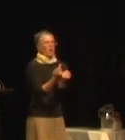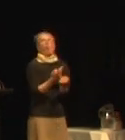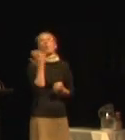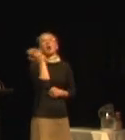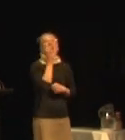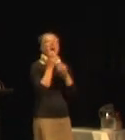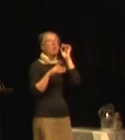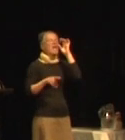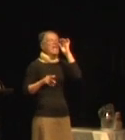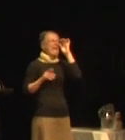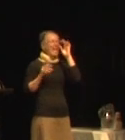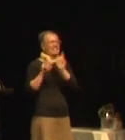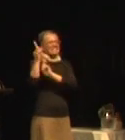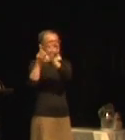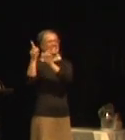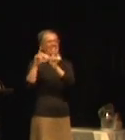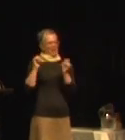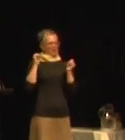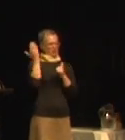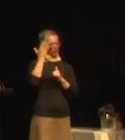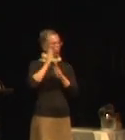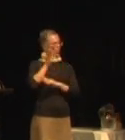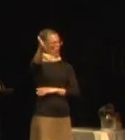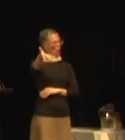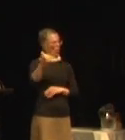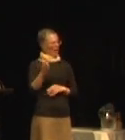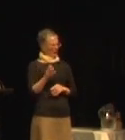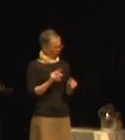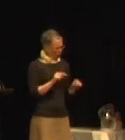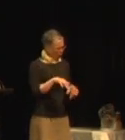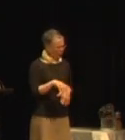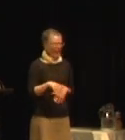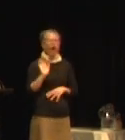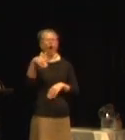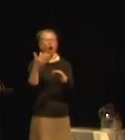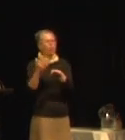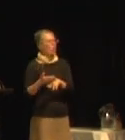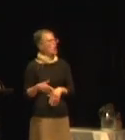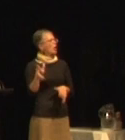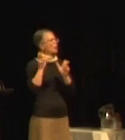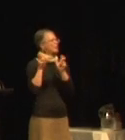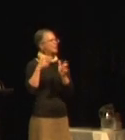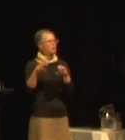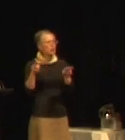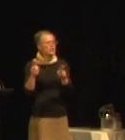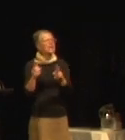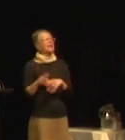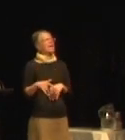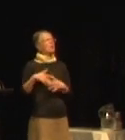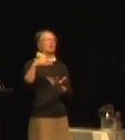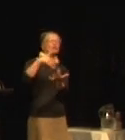this place downtown we all go after school. What do you do there? Well, we do homework, we listen to music, we hang out with each